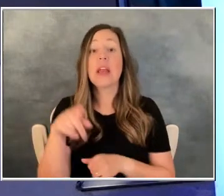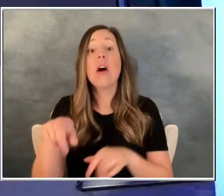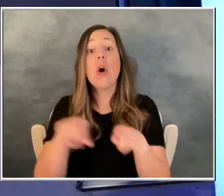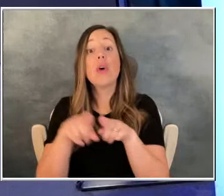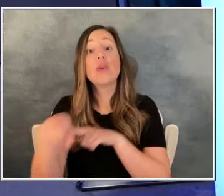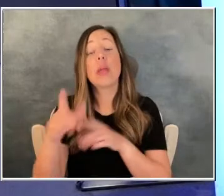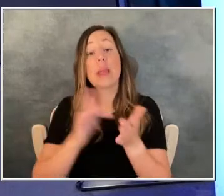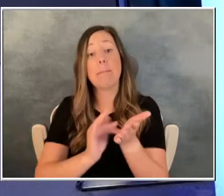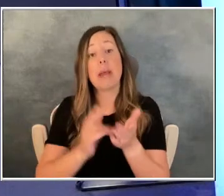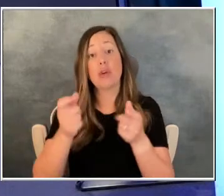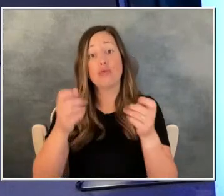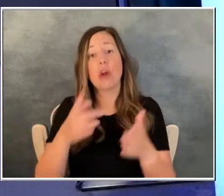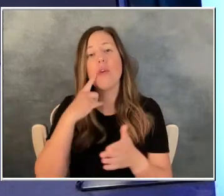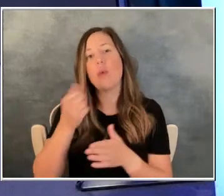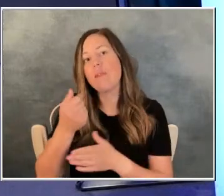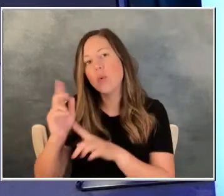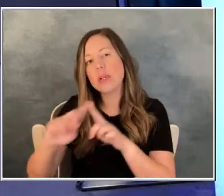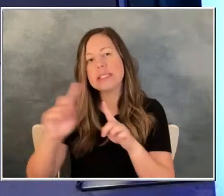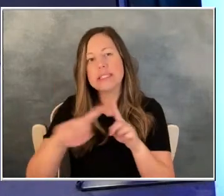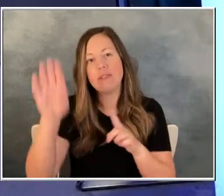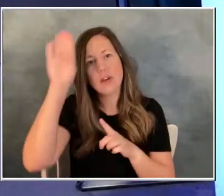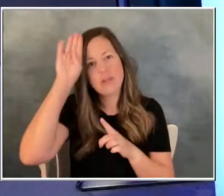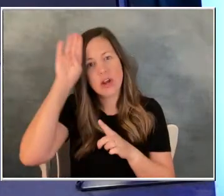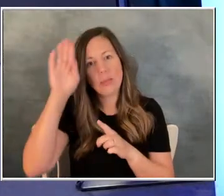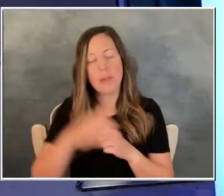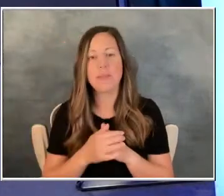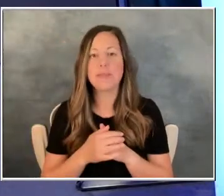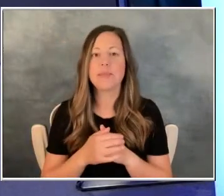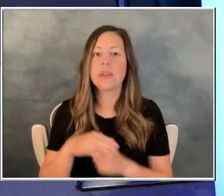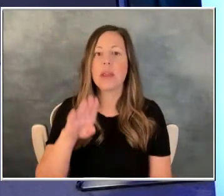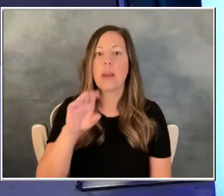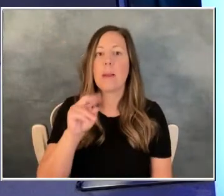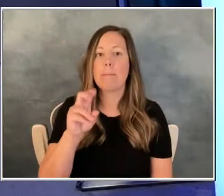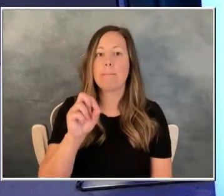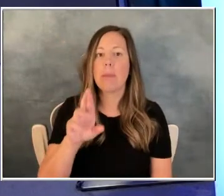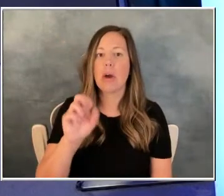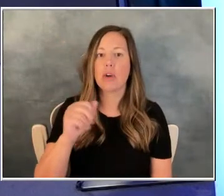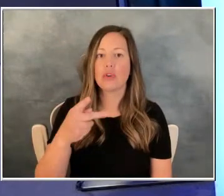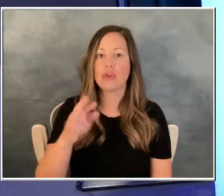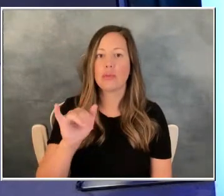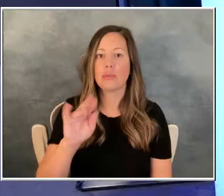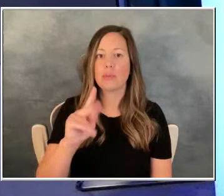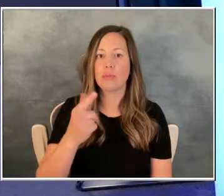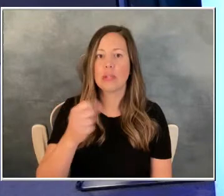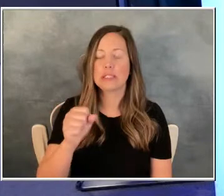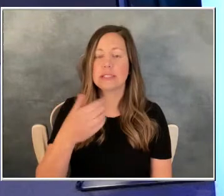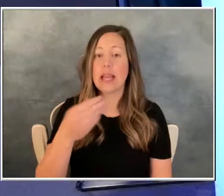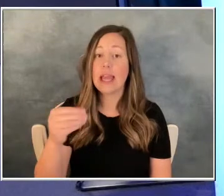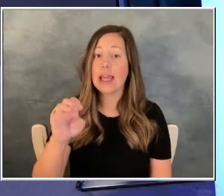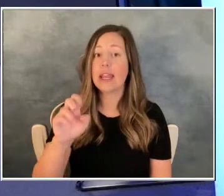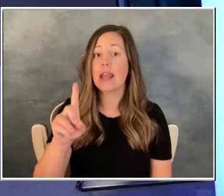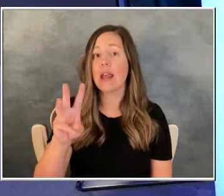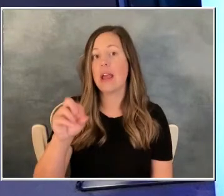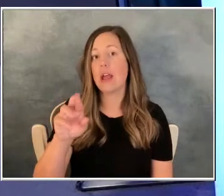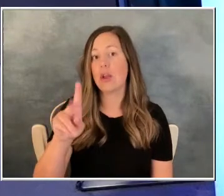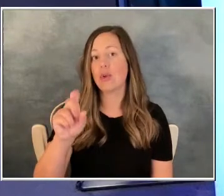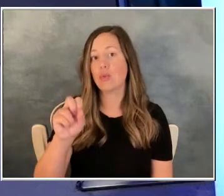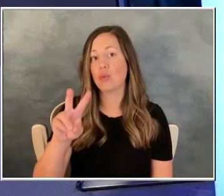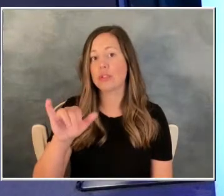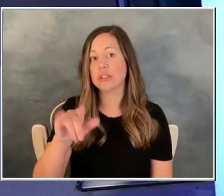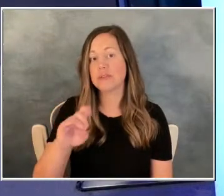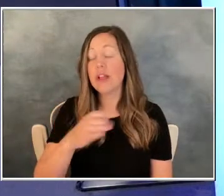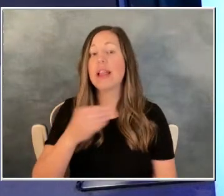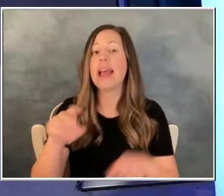couple of local fire departments, busy guy, Bonner Springs and Edwardsville, and he's also the medical director of Health Star